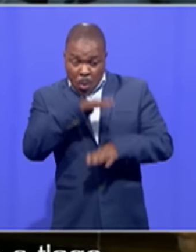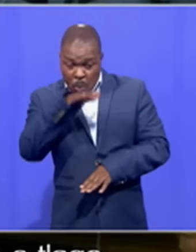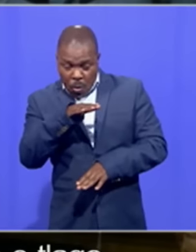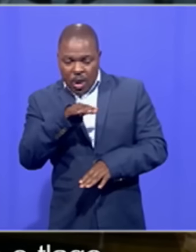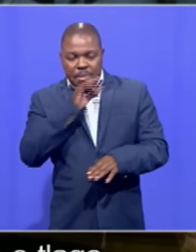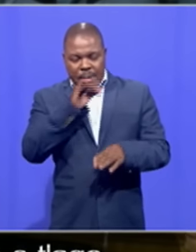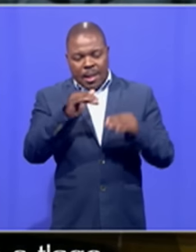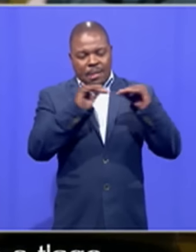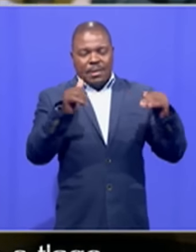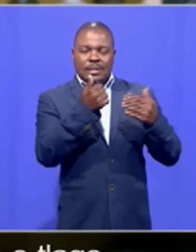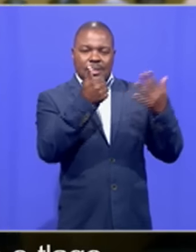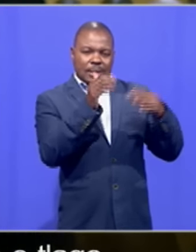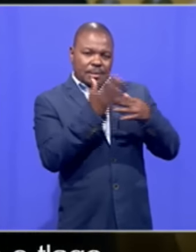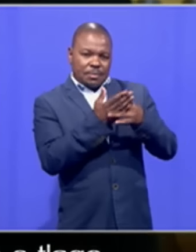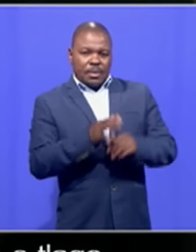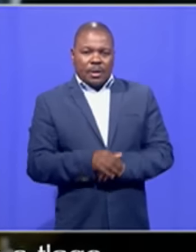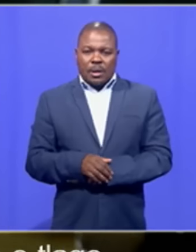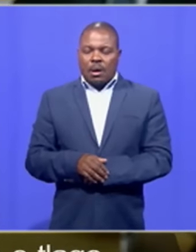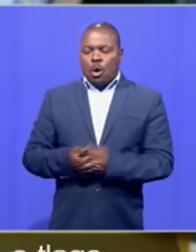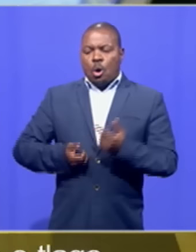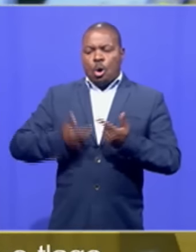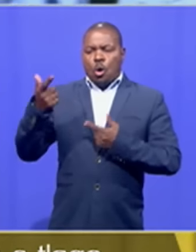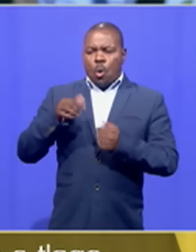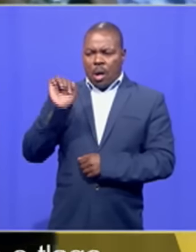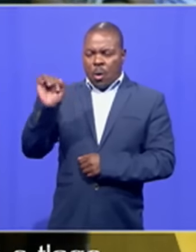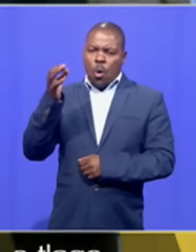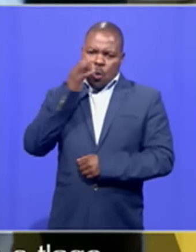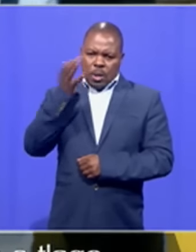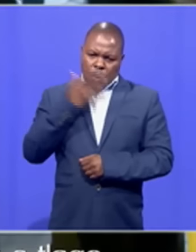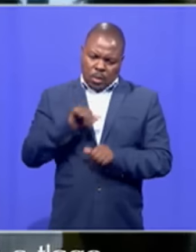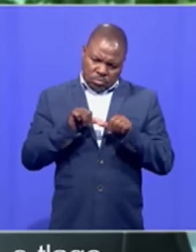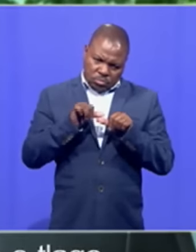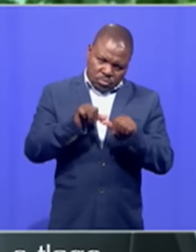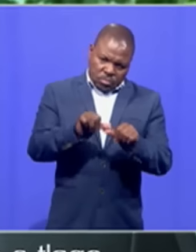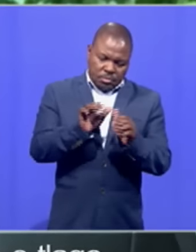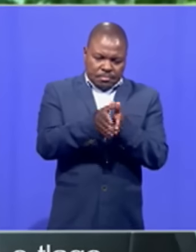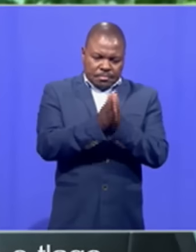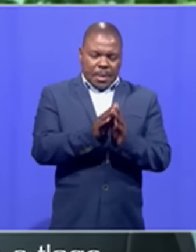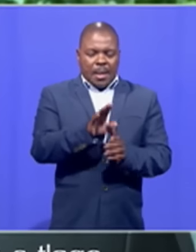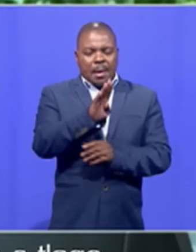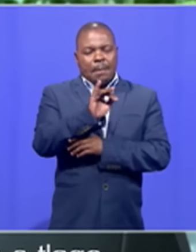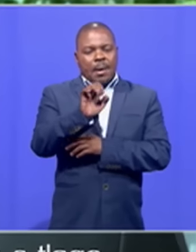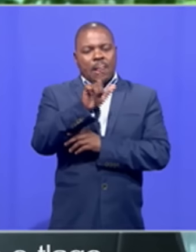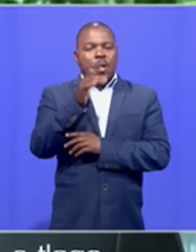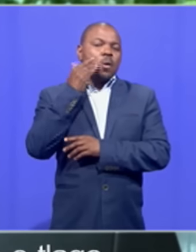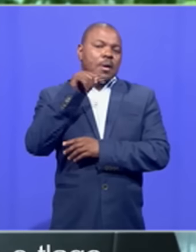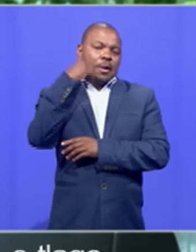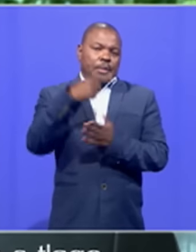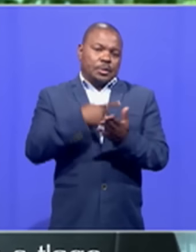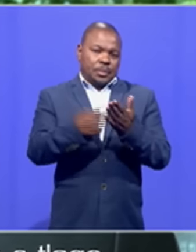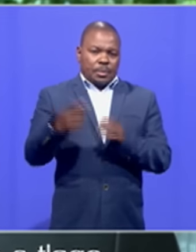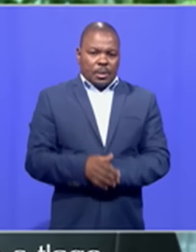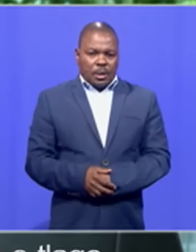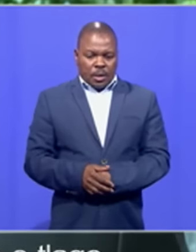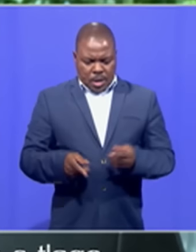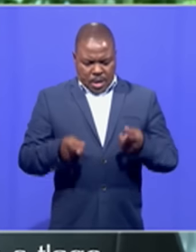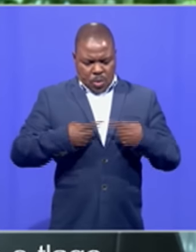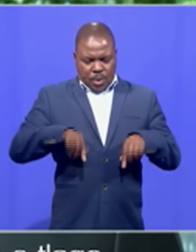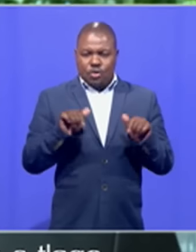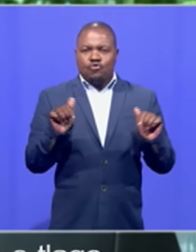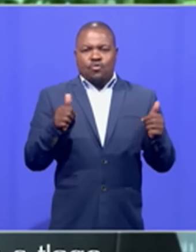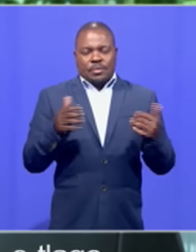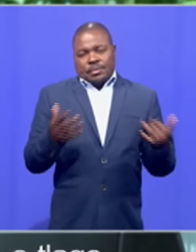found. moemedi wa semolao wa Shebe Mabena o re ba itukiseditse go tswela pele ka go dira kgopelo ya pele bekeng yeo e tlago. But on our side, we are ready as